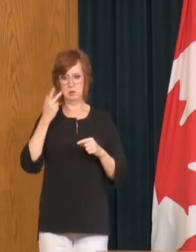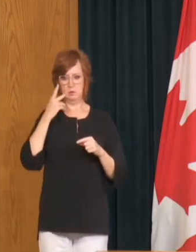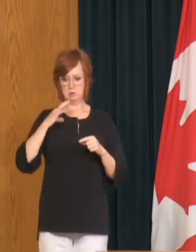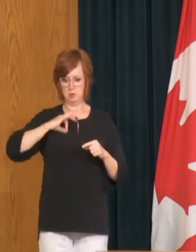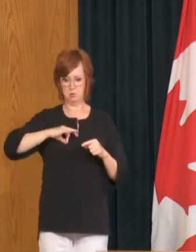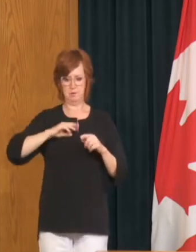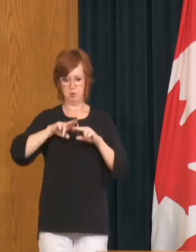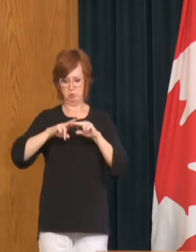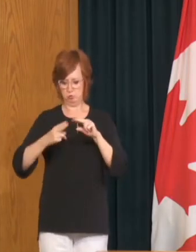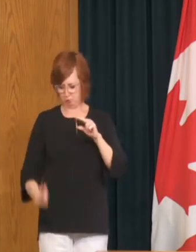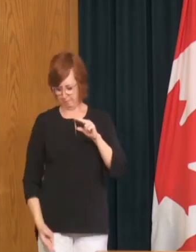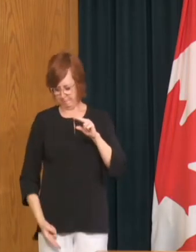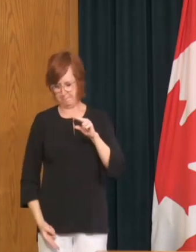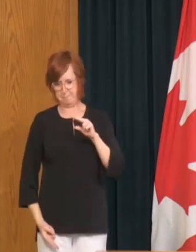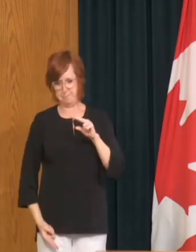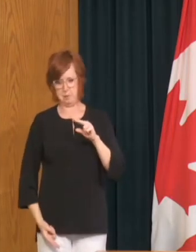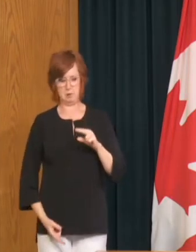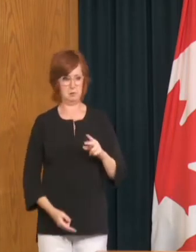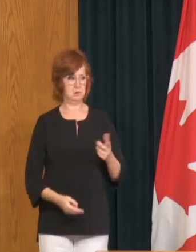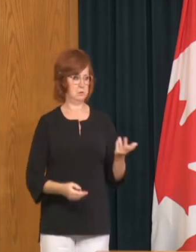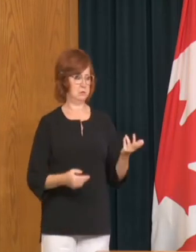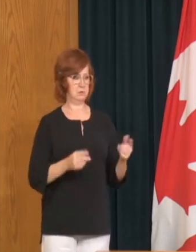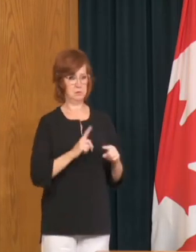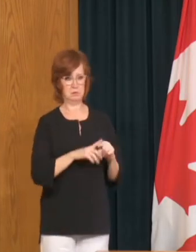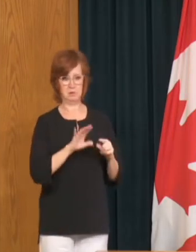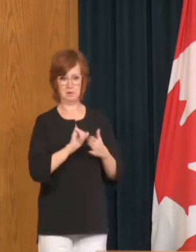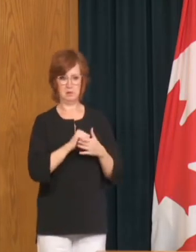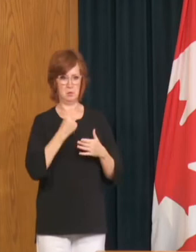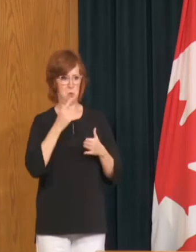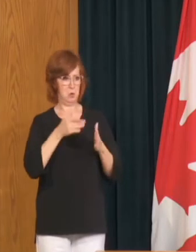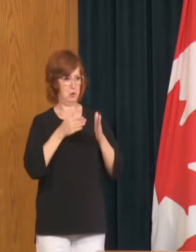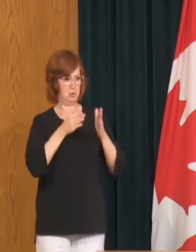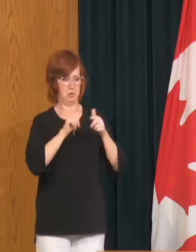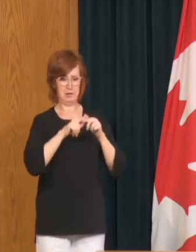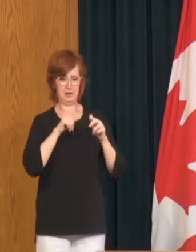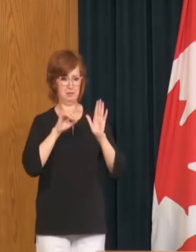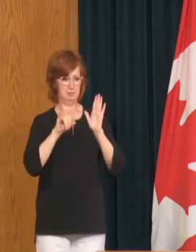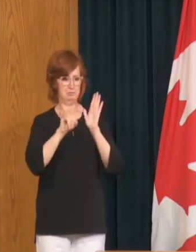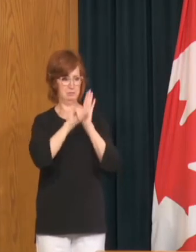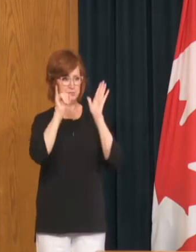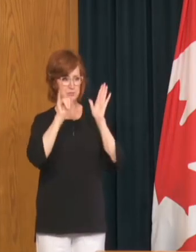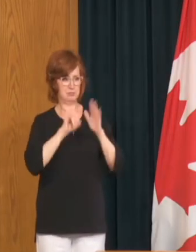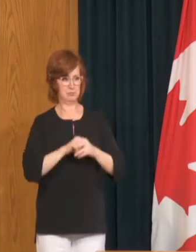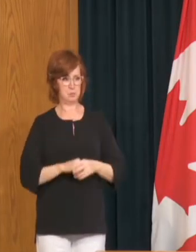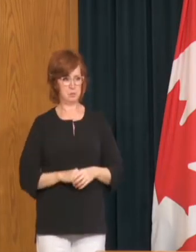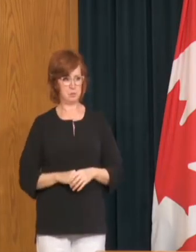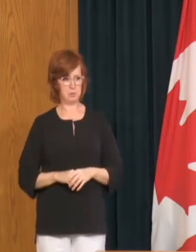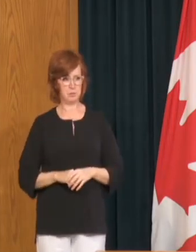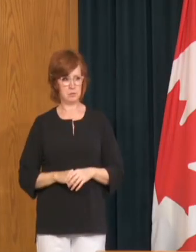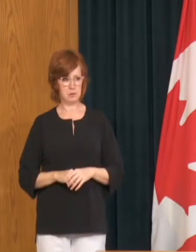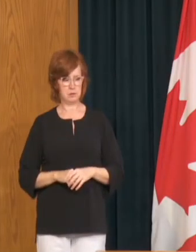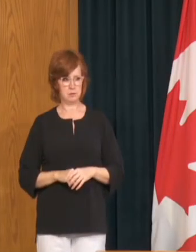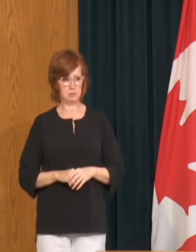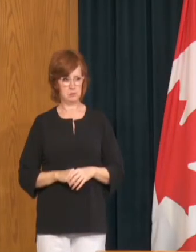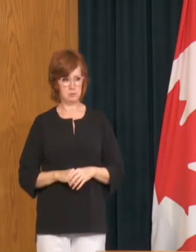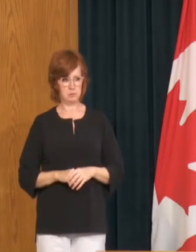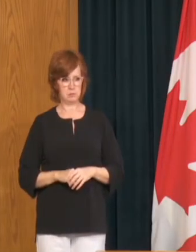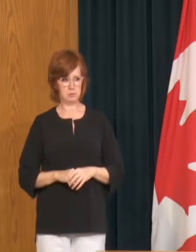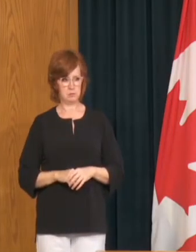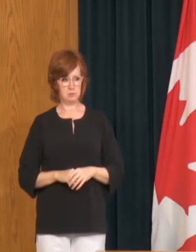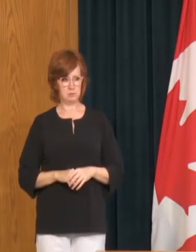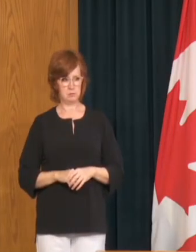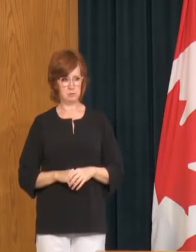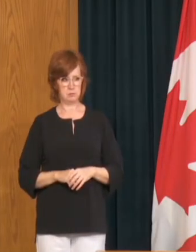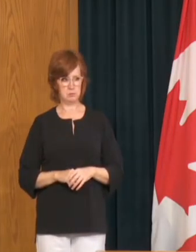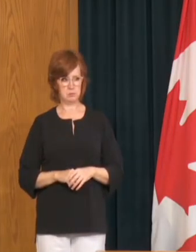had, but it's the only estimate of revenue drop that has been introduced in the nation of Canada. If we have a revenue